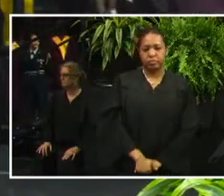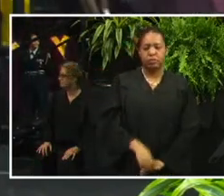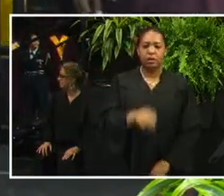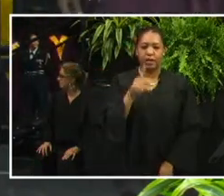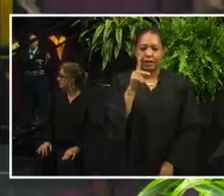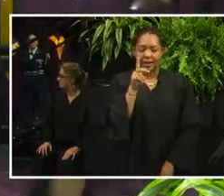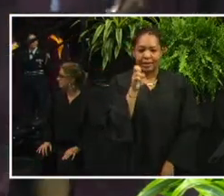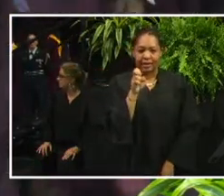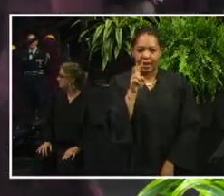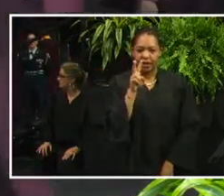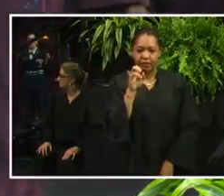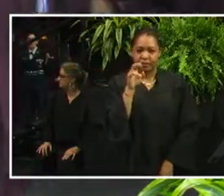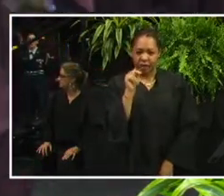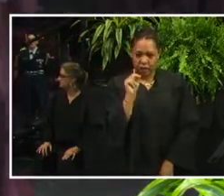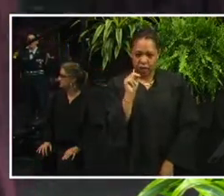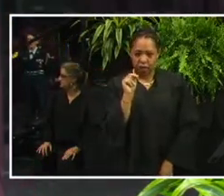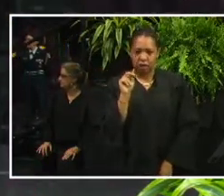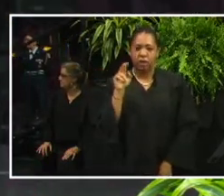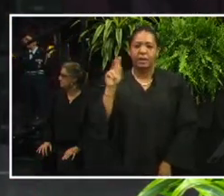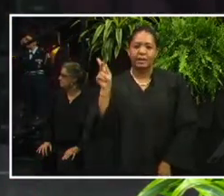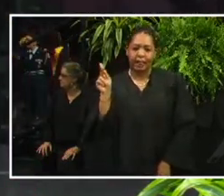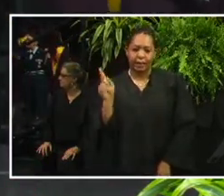Kevin Alejandro Kelly.